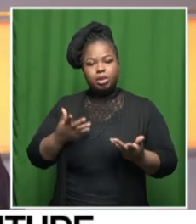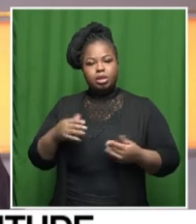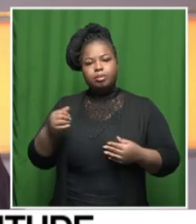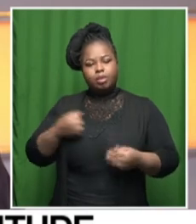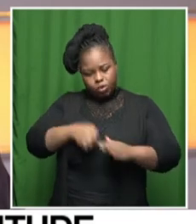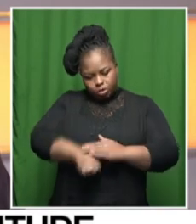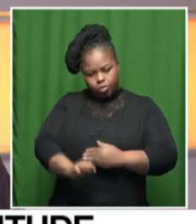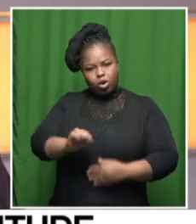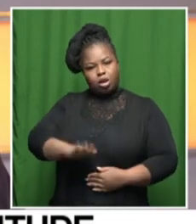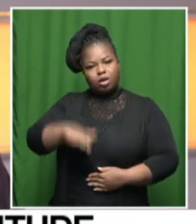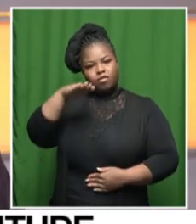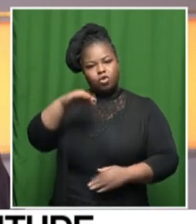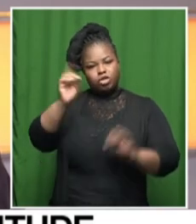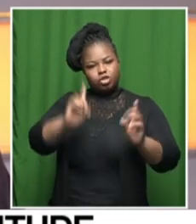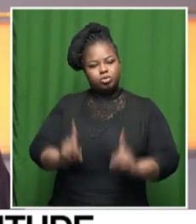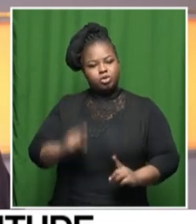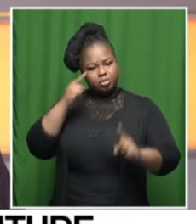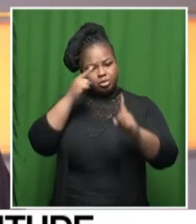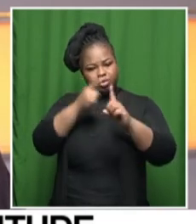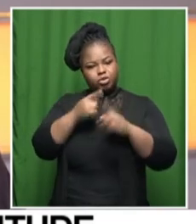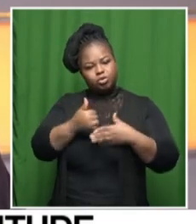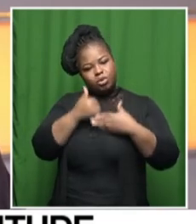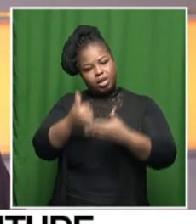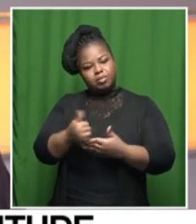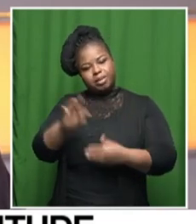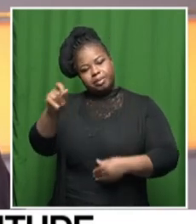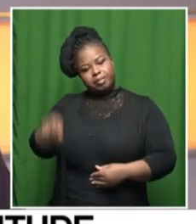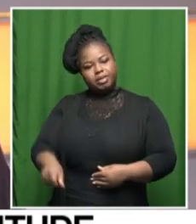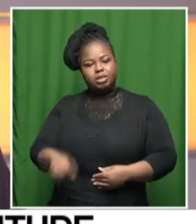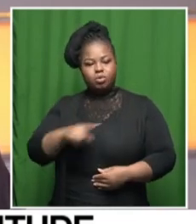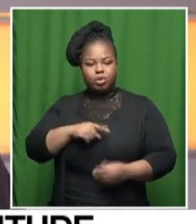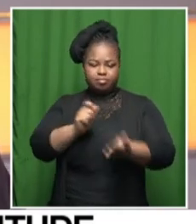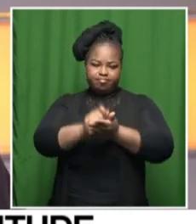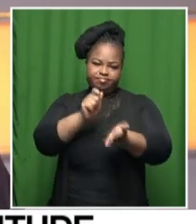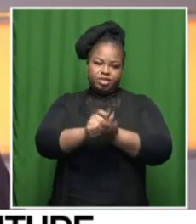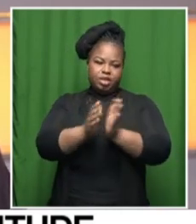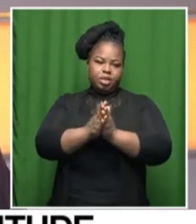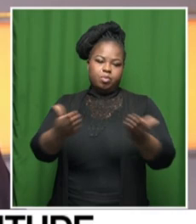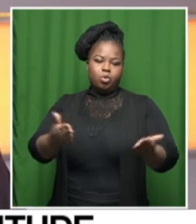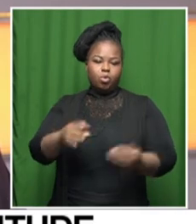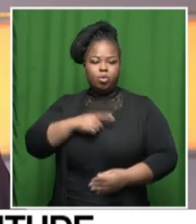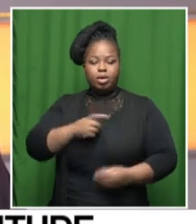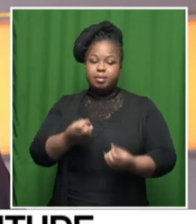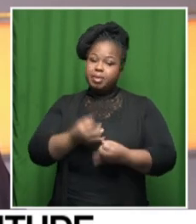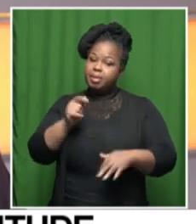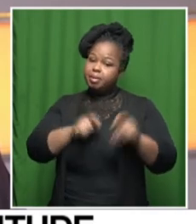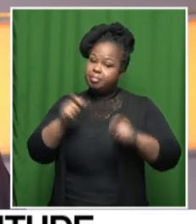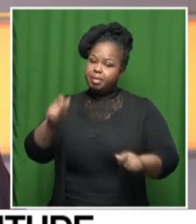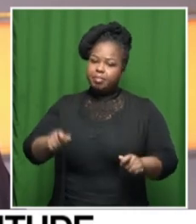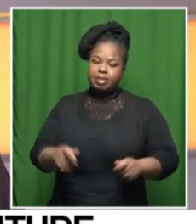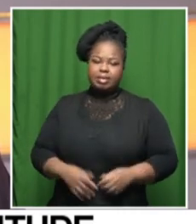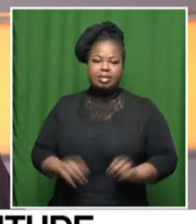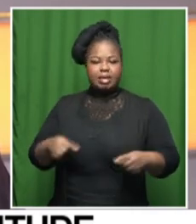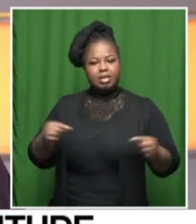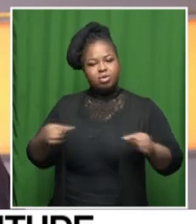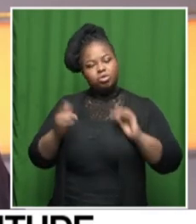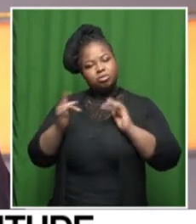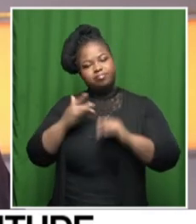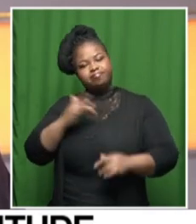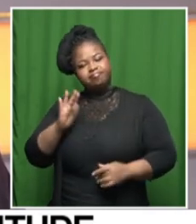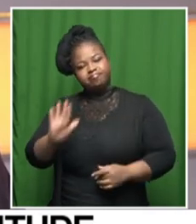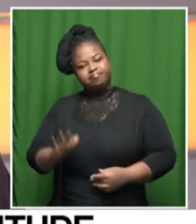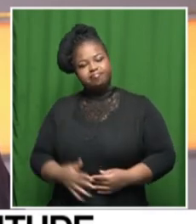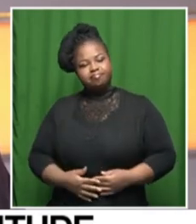you know, to assist somebody else who's out there. And so I decided to put it in a book, because the book will reach people I may not be able to reach, you know, so